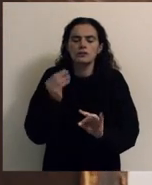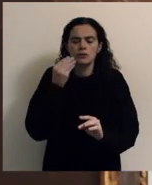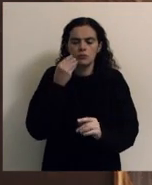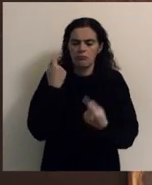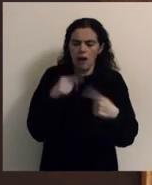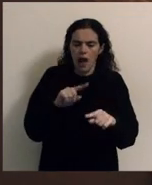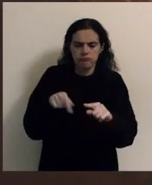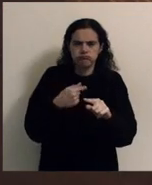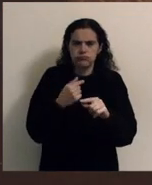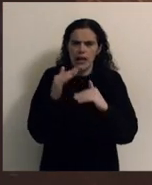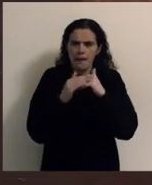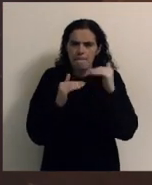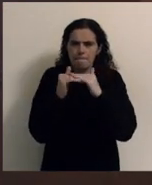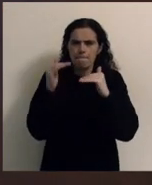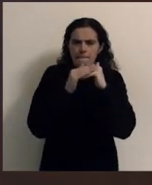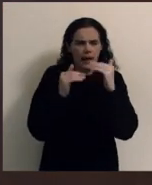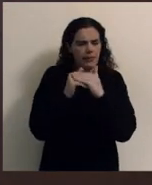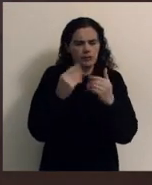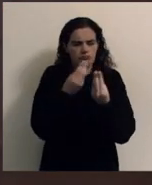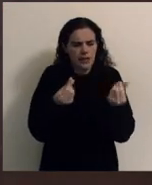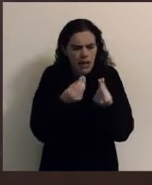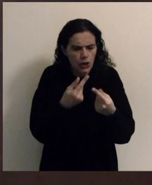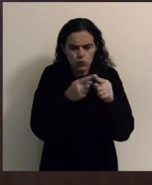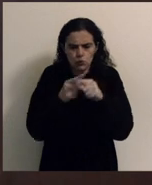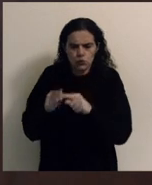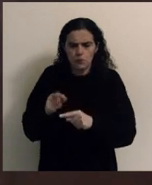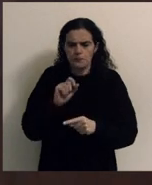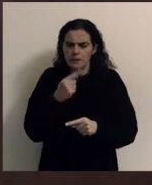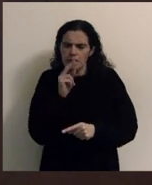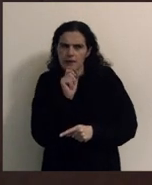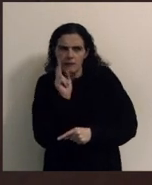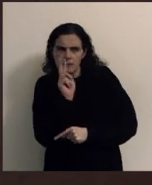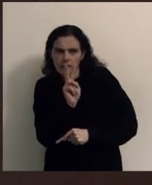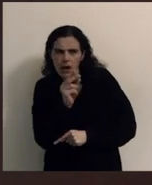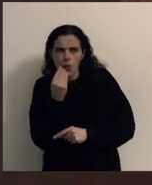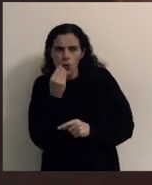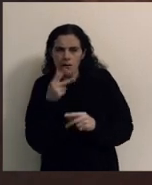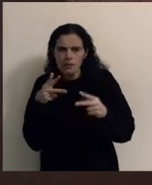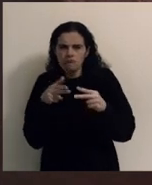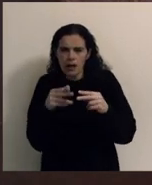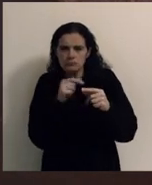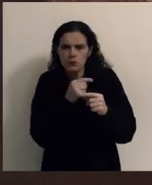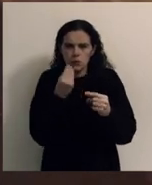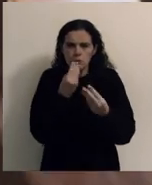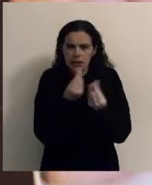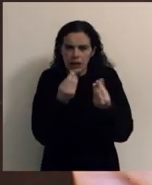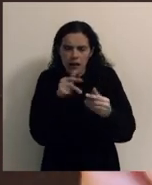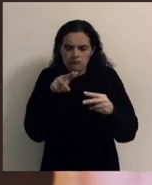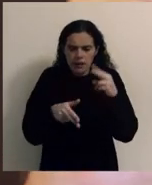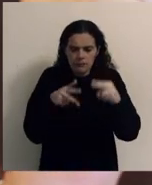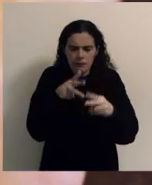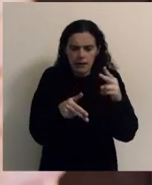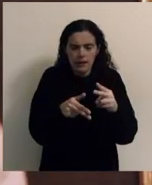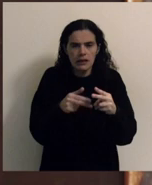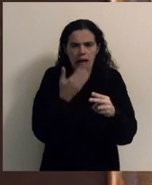of multiple layers of materials. And you can almost see the way Miró cuts into the materials, just